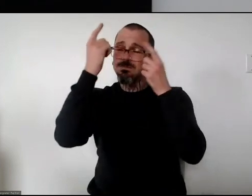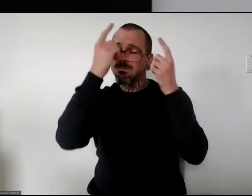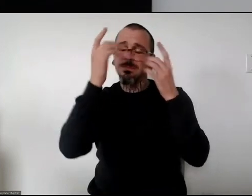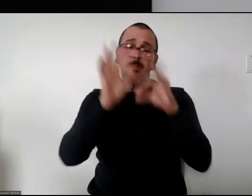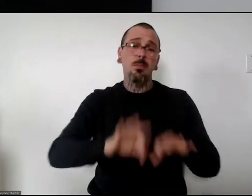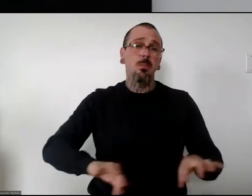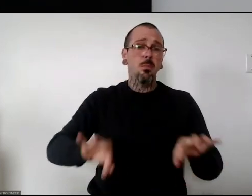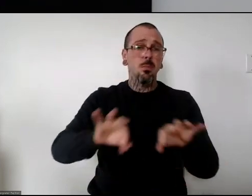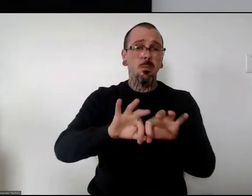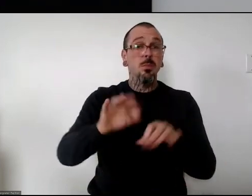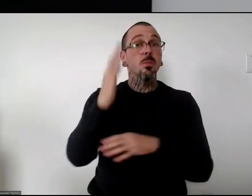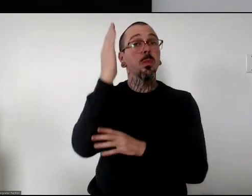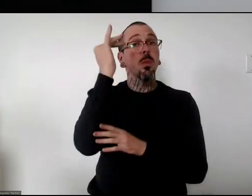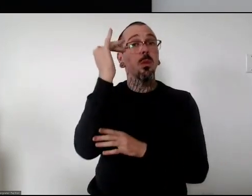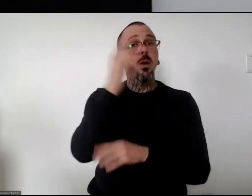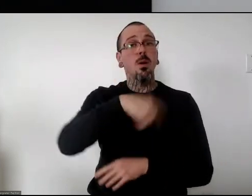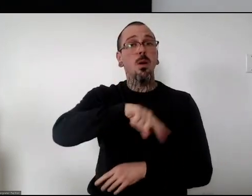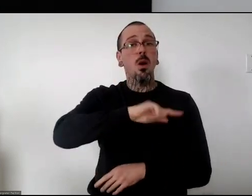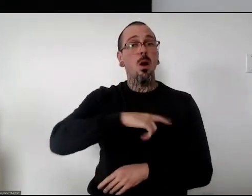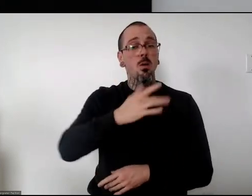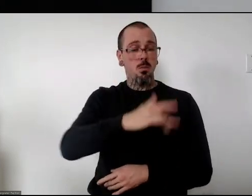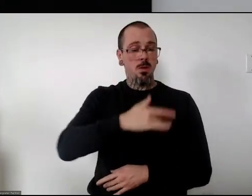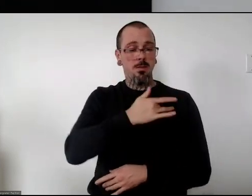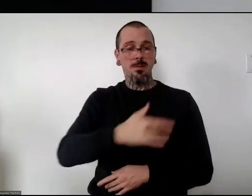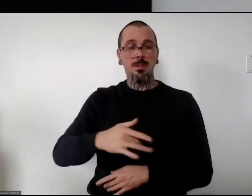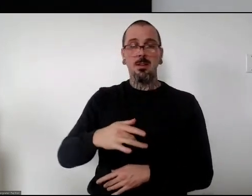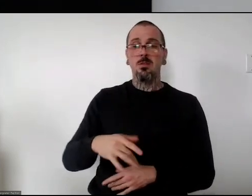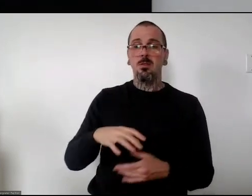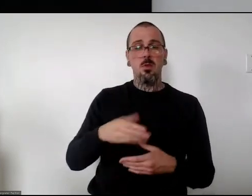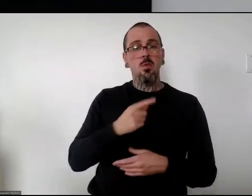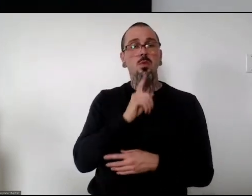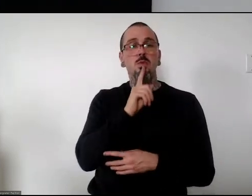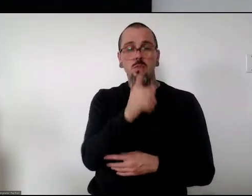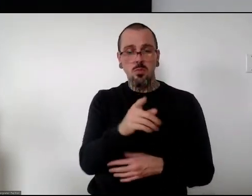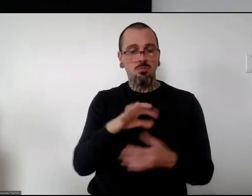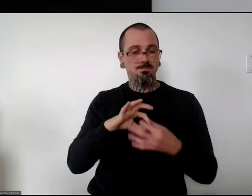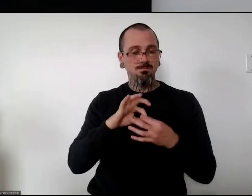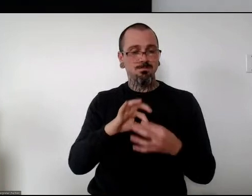in our province and strive for cultural acceptance and humility.